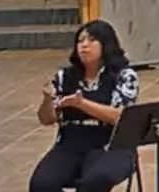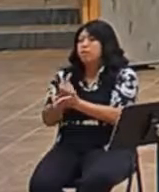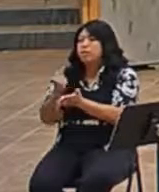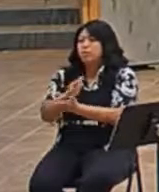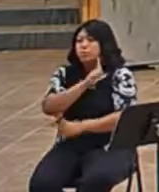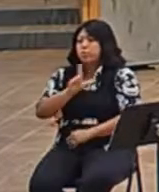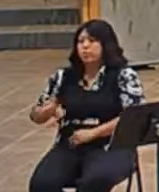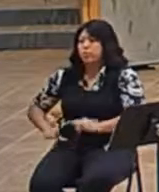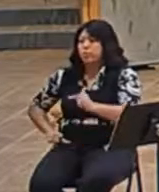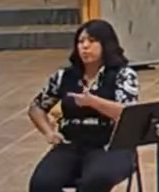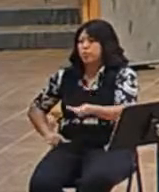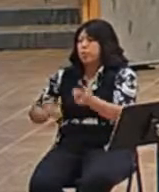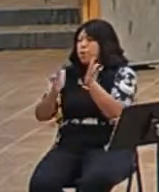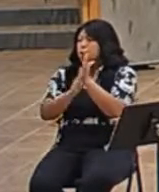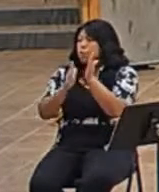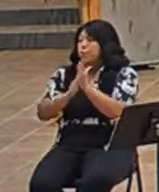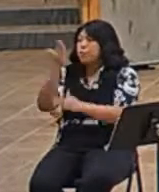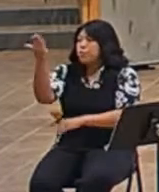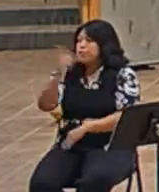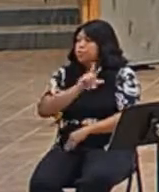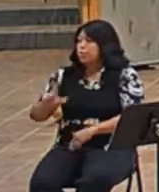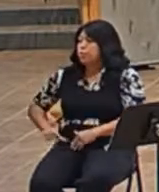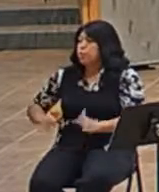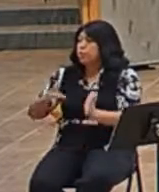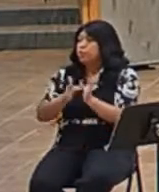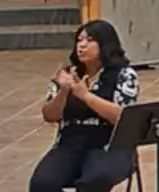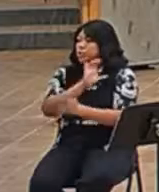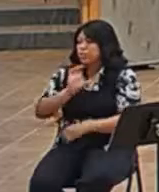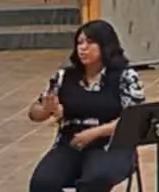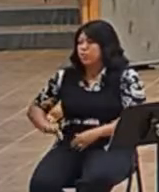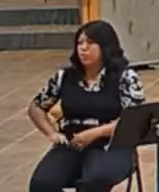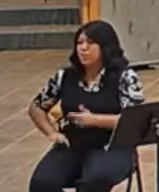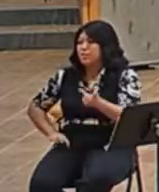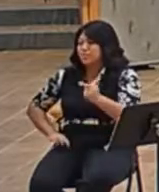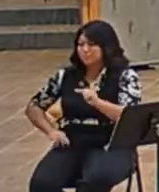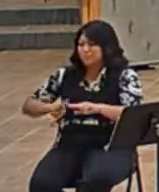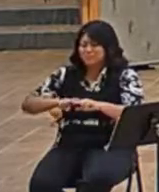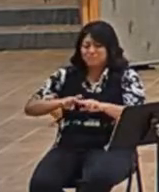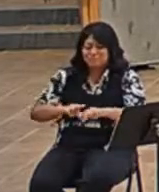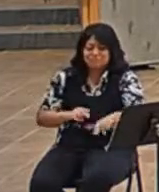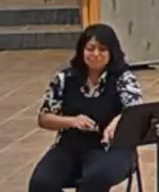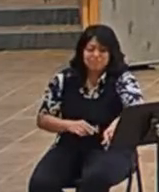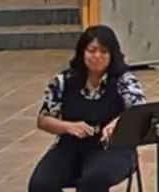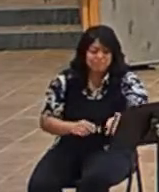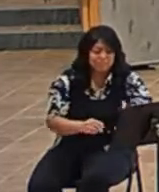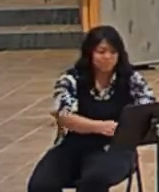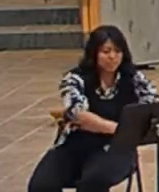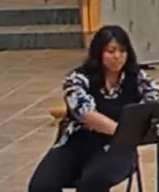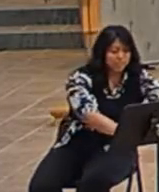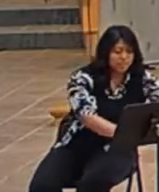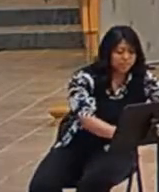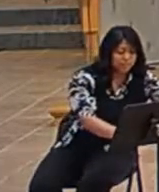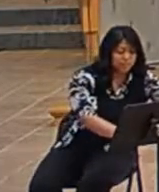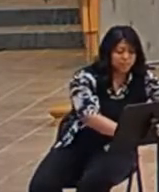The Gospel of the Lord. Praise to you, Lord Jesus Christ.